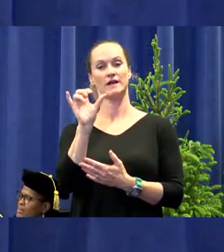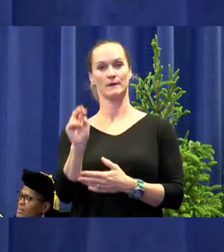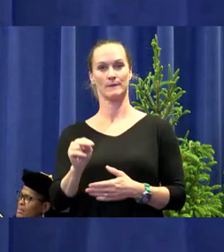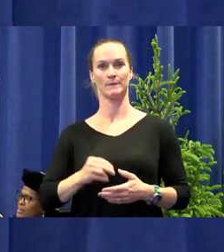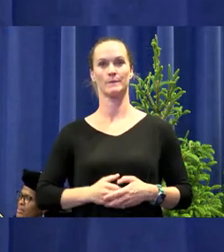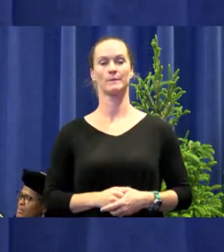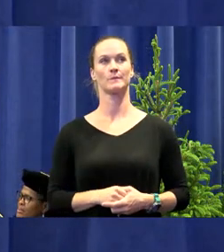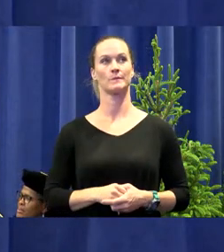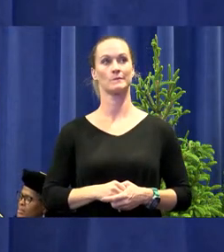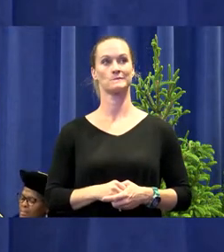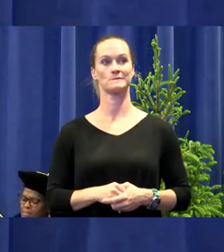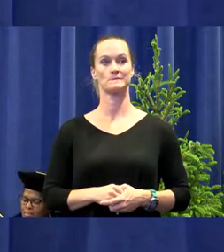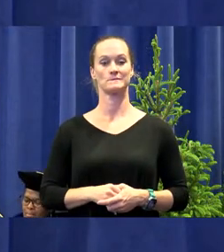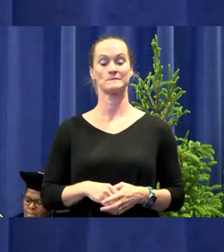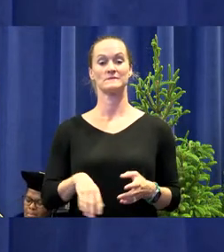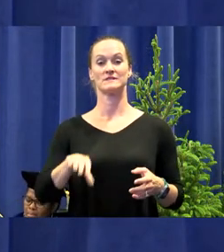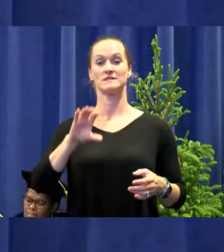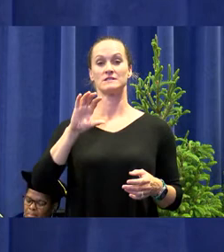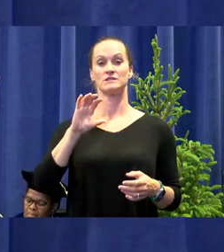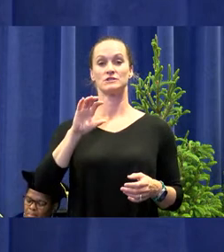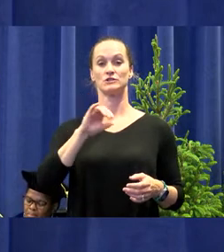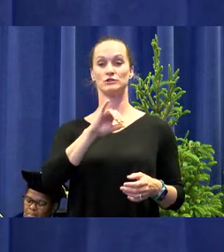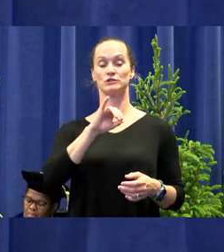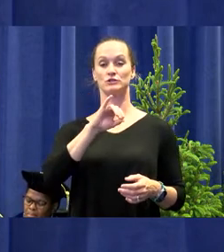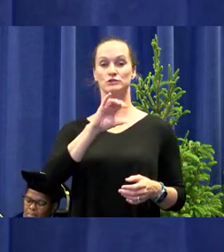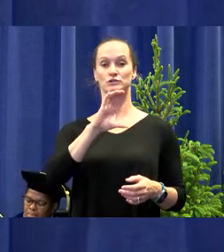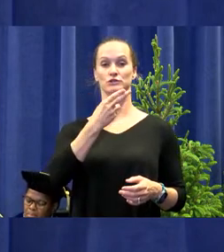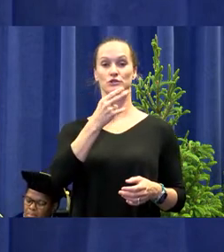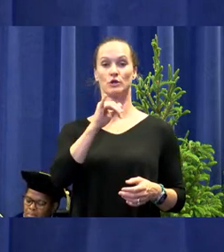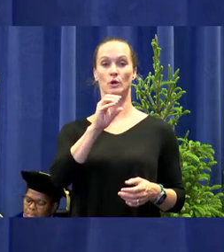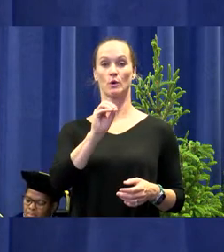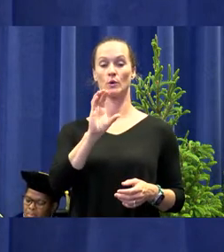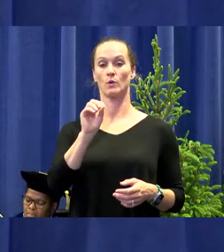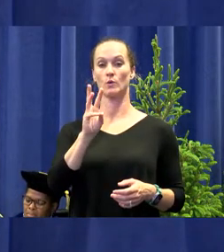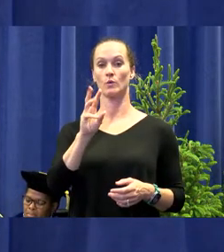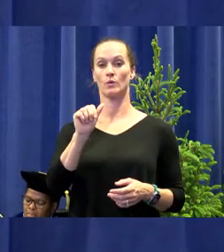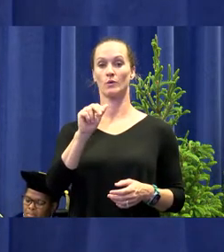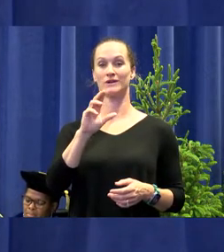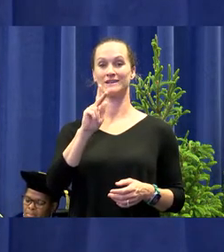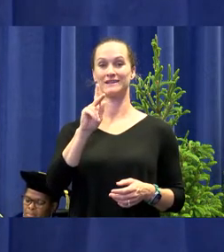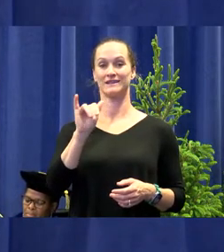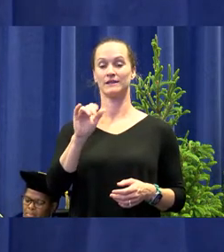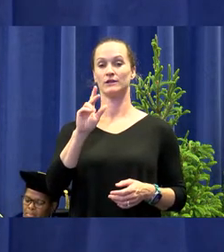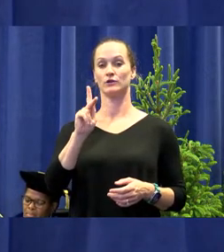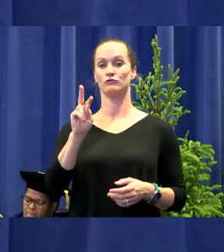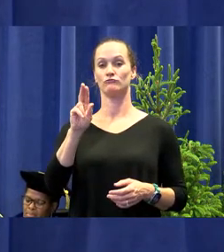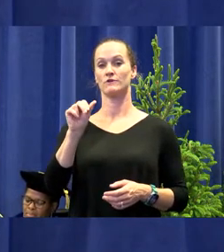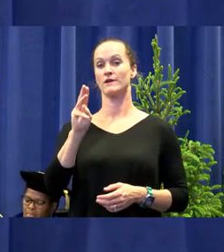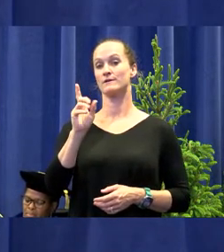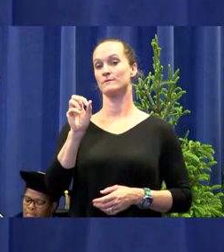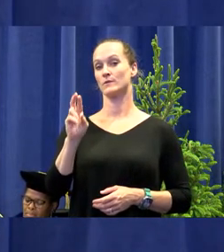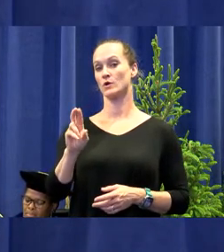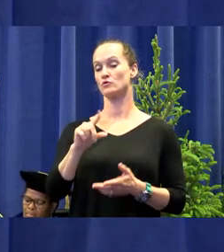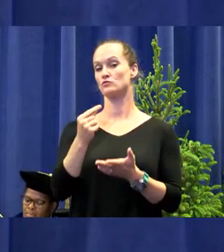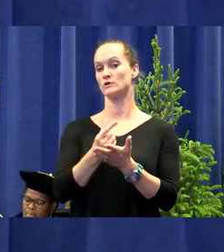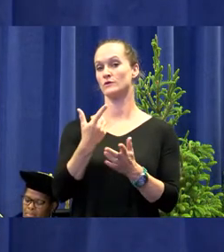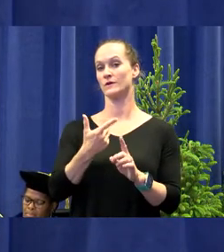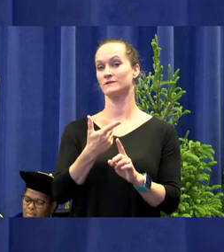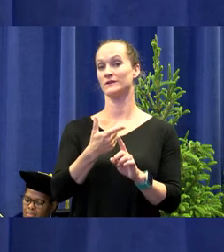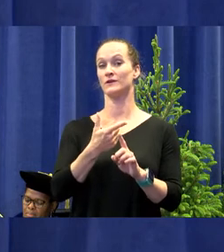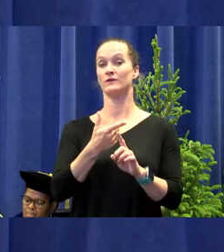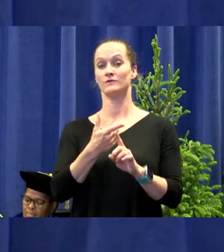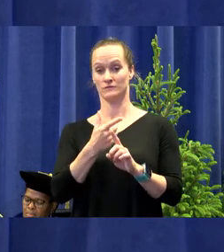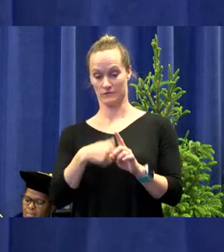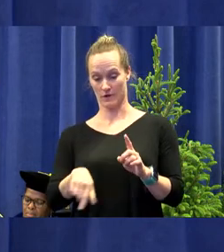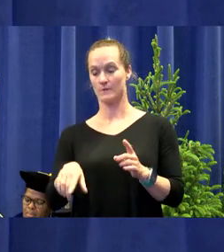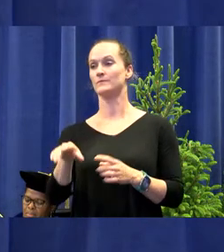Chio Aoki Kramer graduates today with a Bachelor of Science degree in Behavioral Neuroscience.